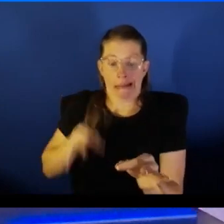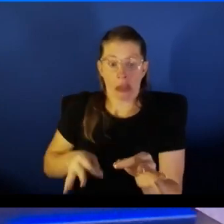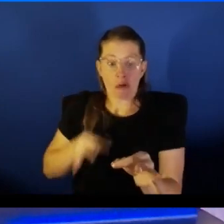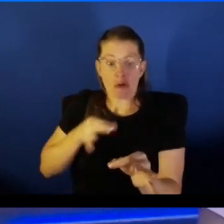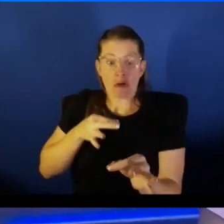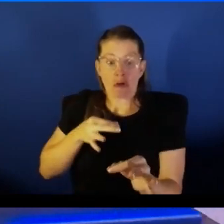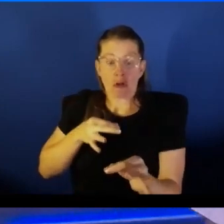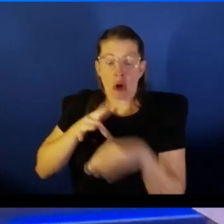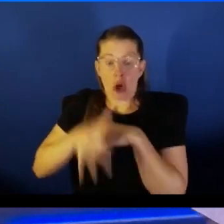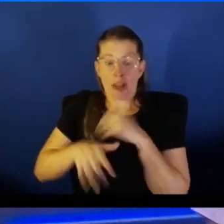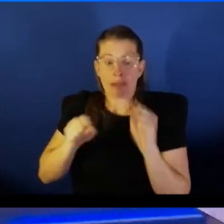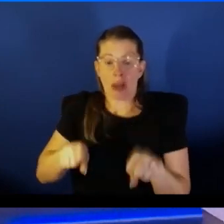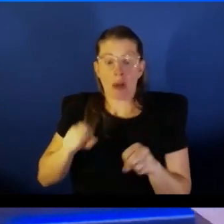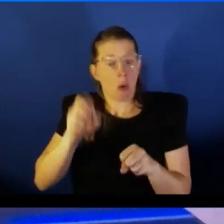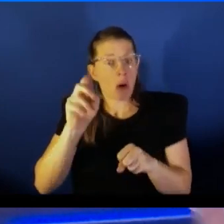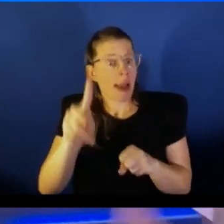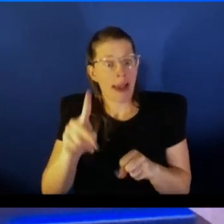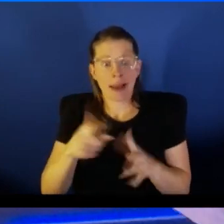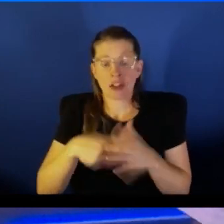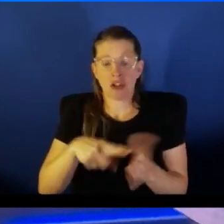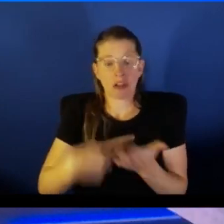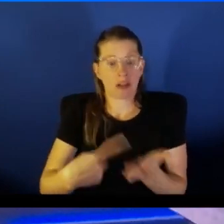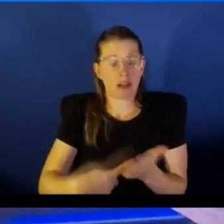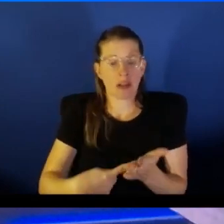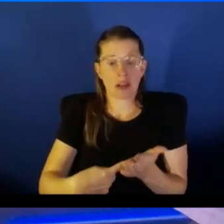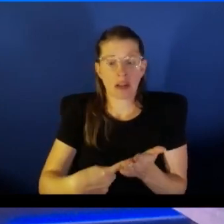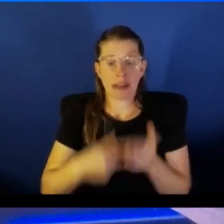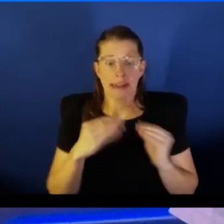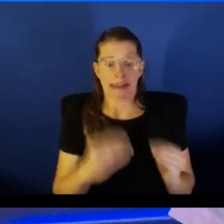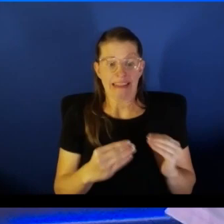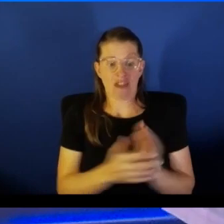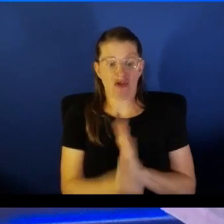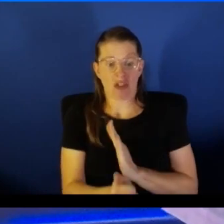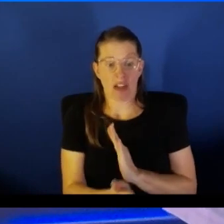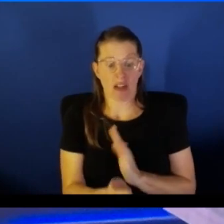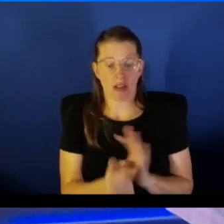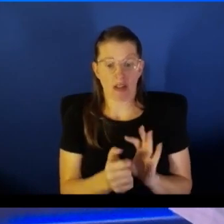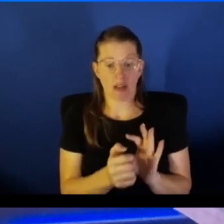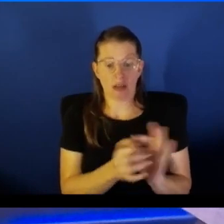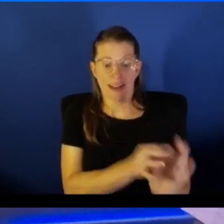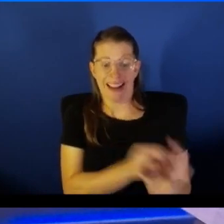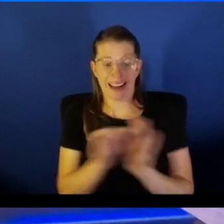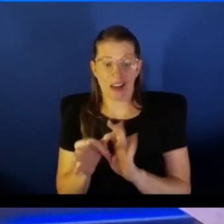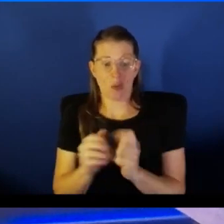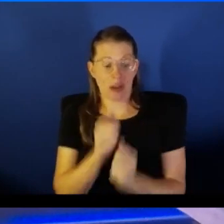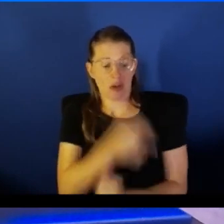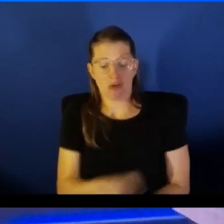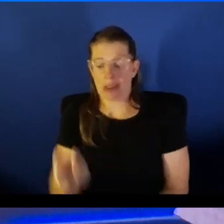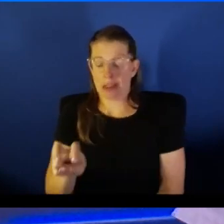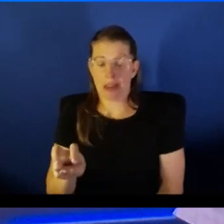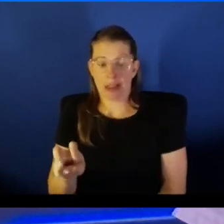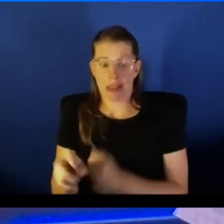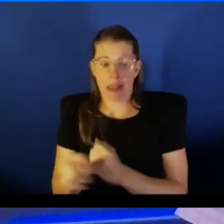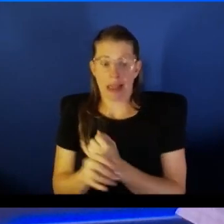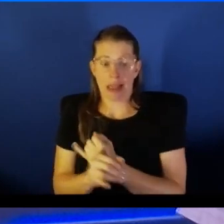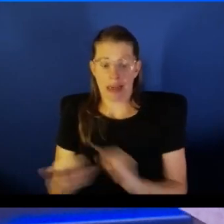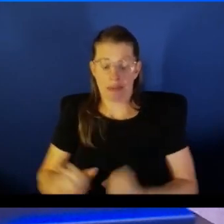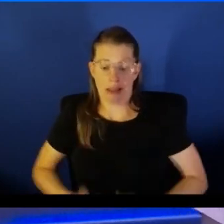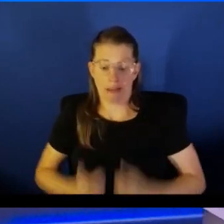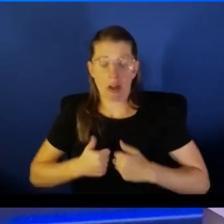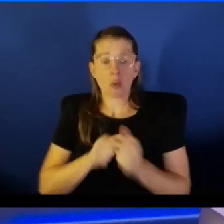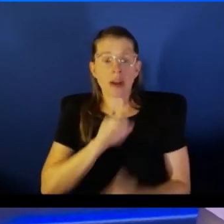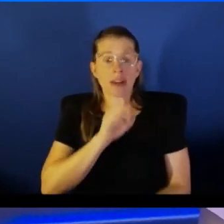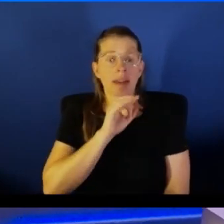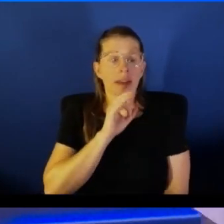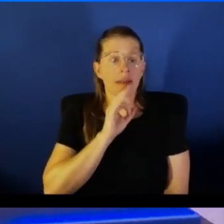it's okay to talk and teach skills related to transitioning and independent living with a 9-year-old. So